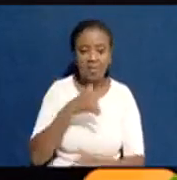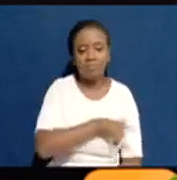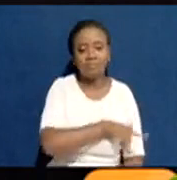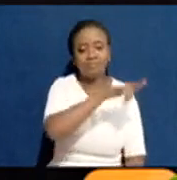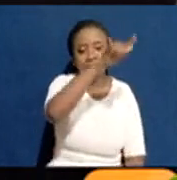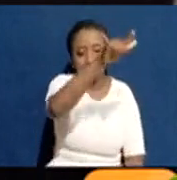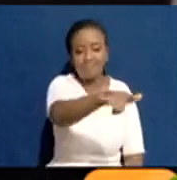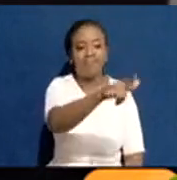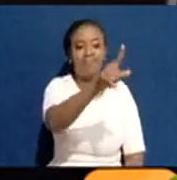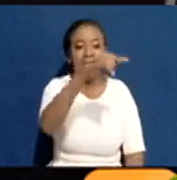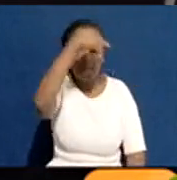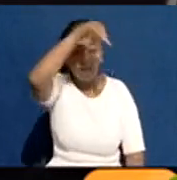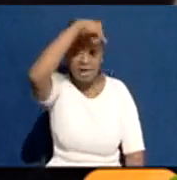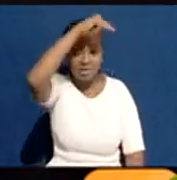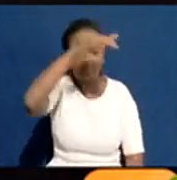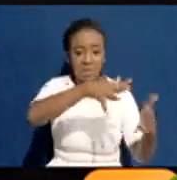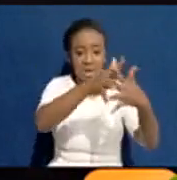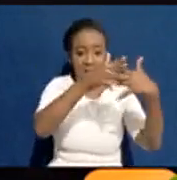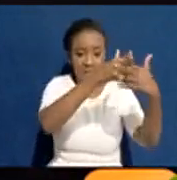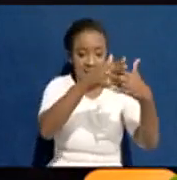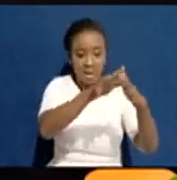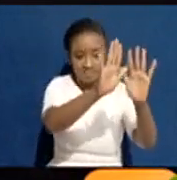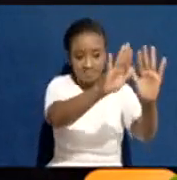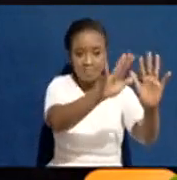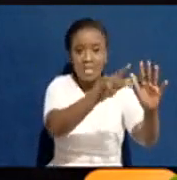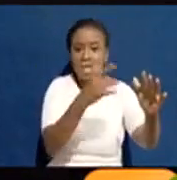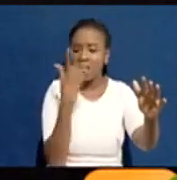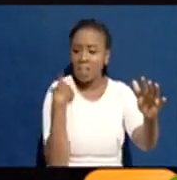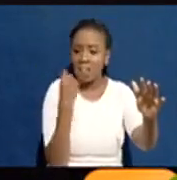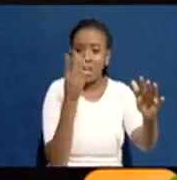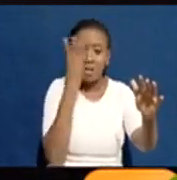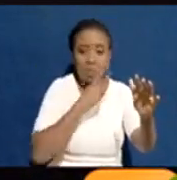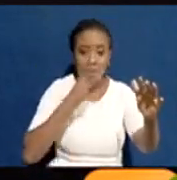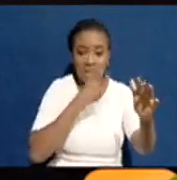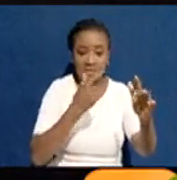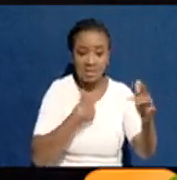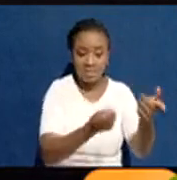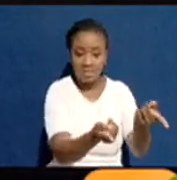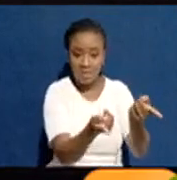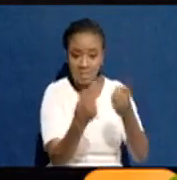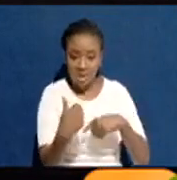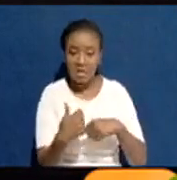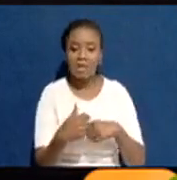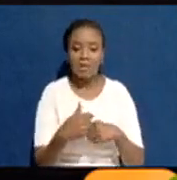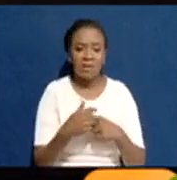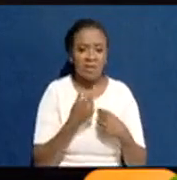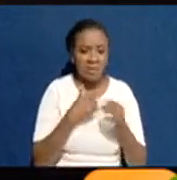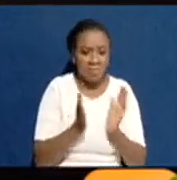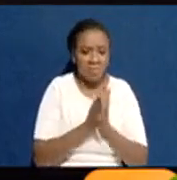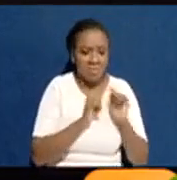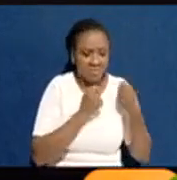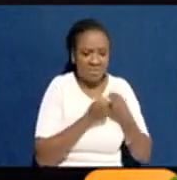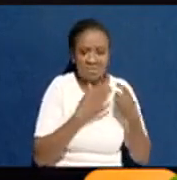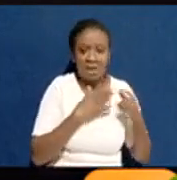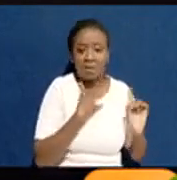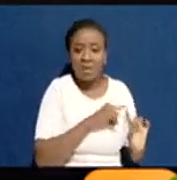graduation. When I came back on Wednesday, I brought my people